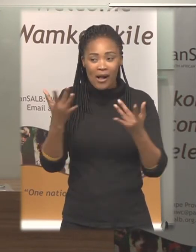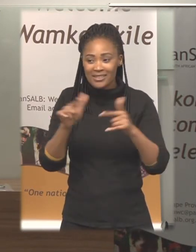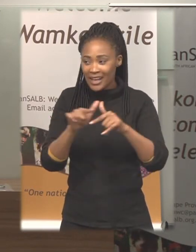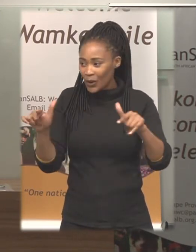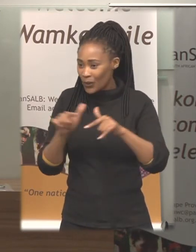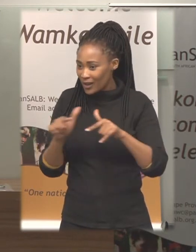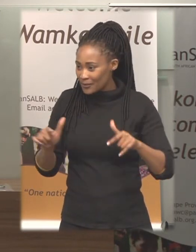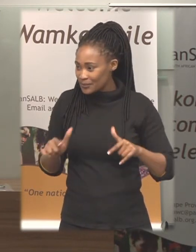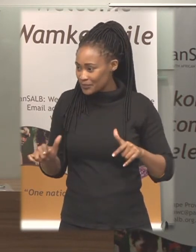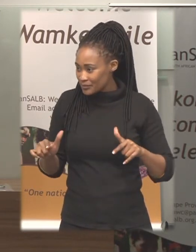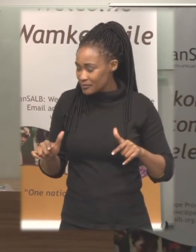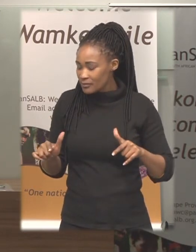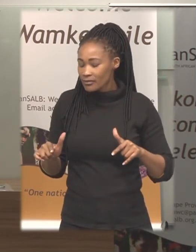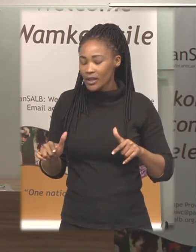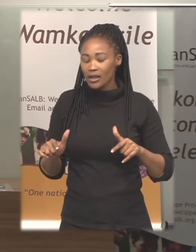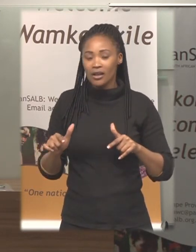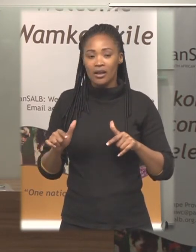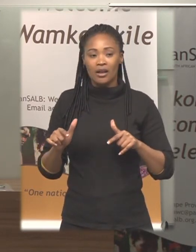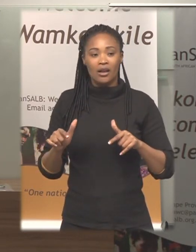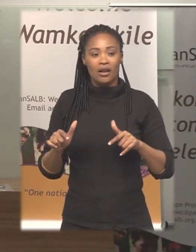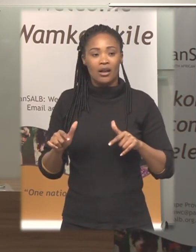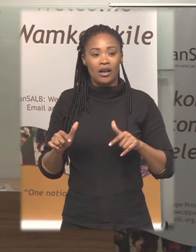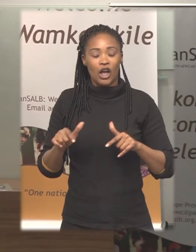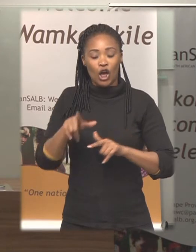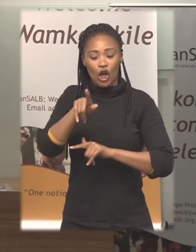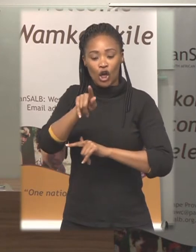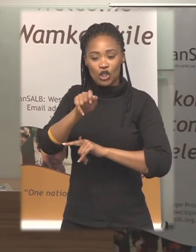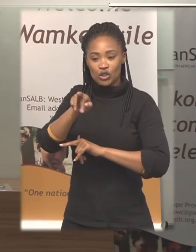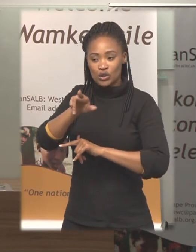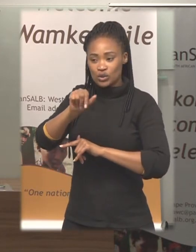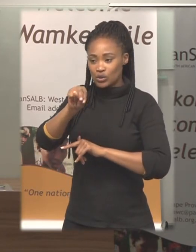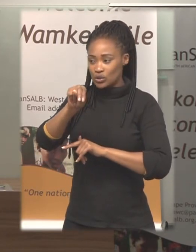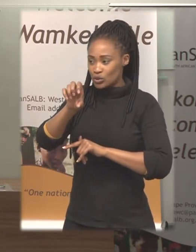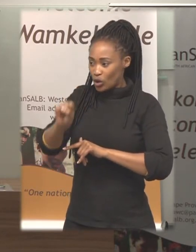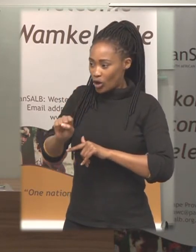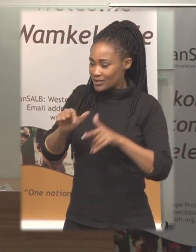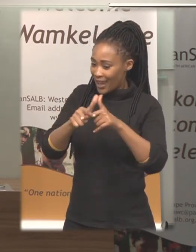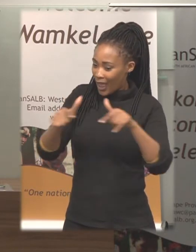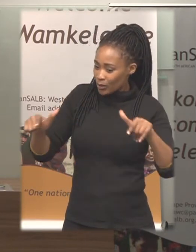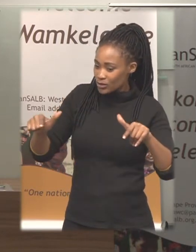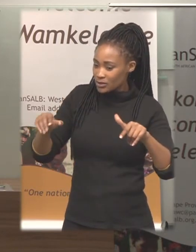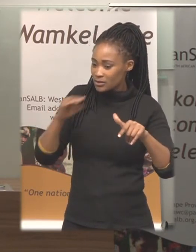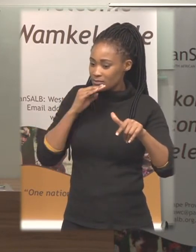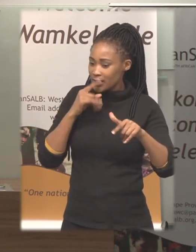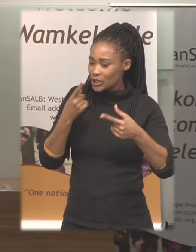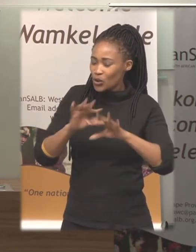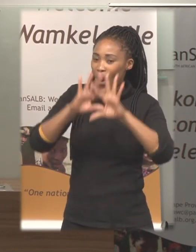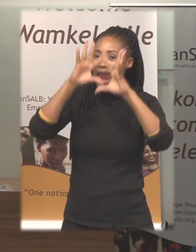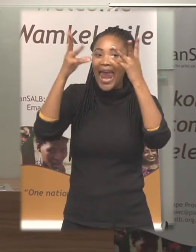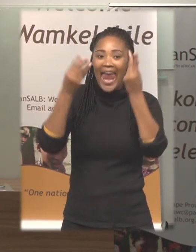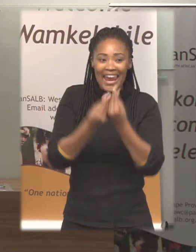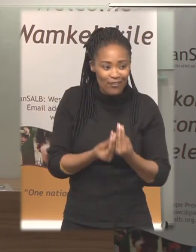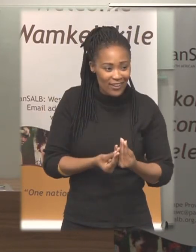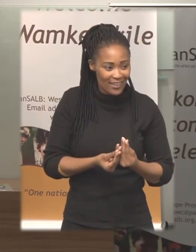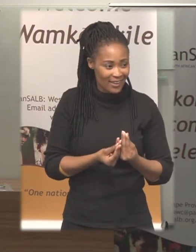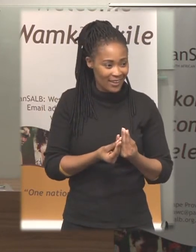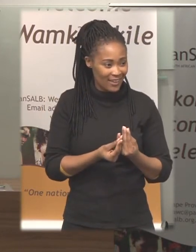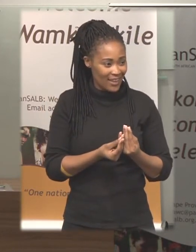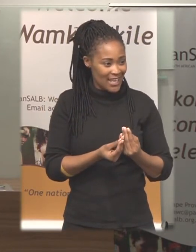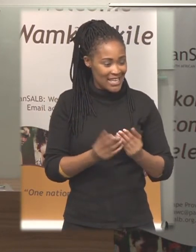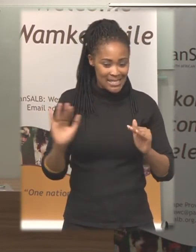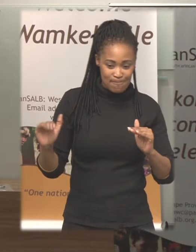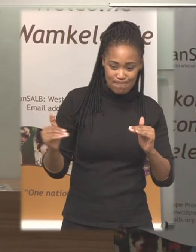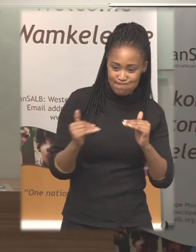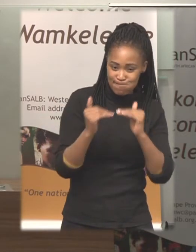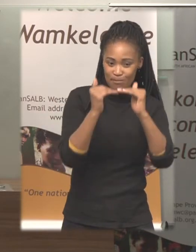perspective, for me, it's not about doing everything equivalently in separate languages. You might be doing different things